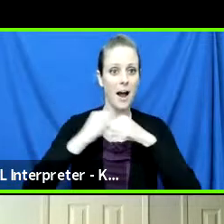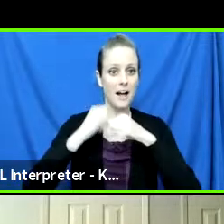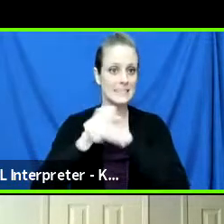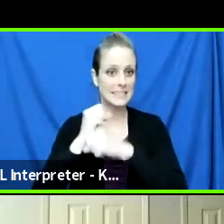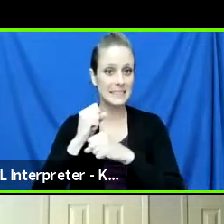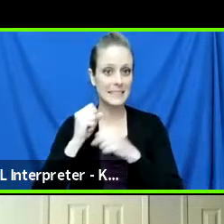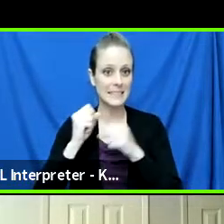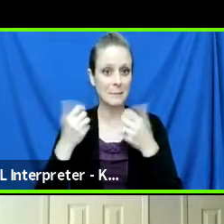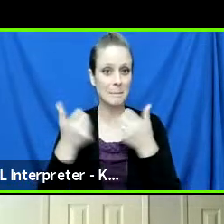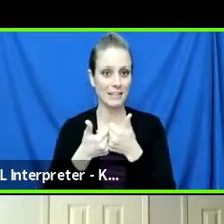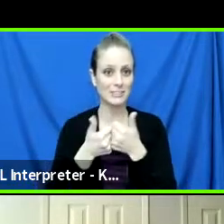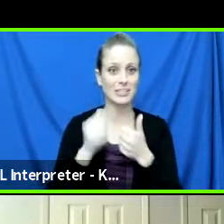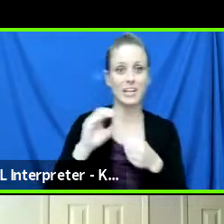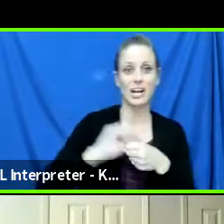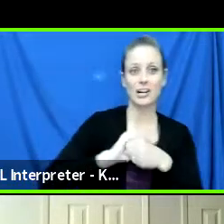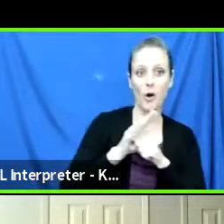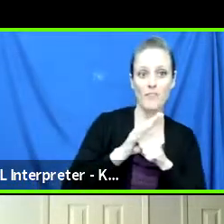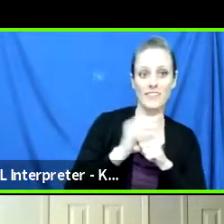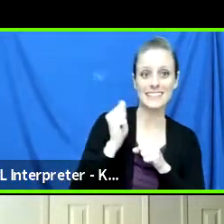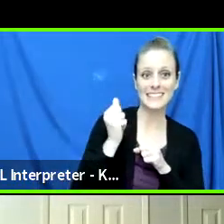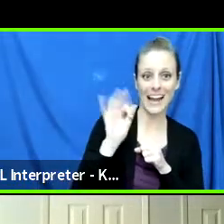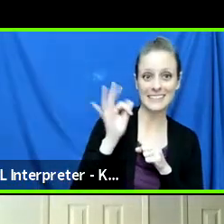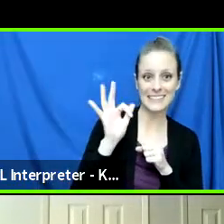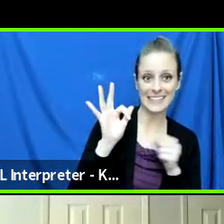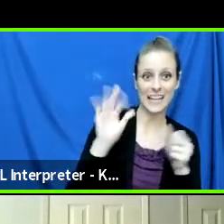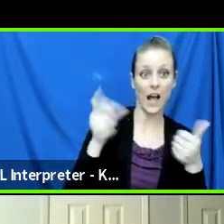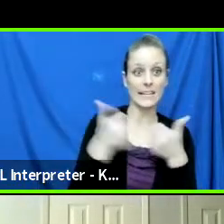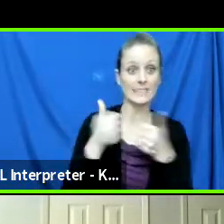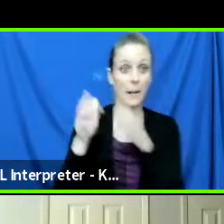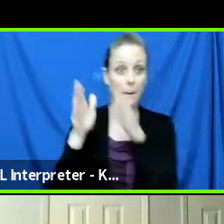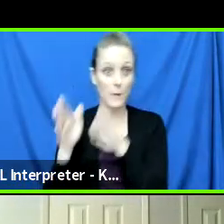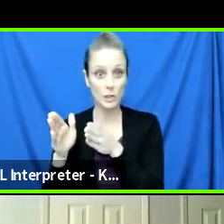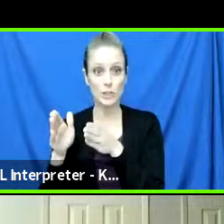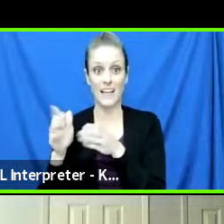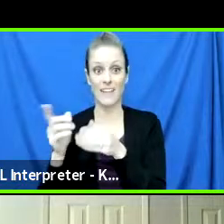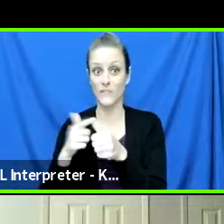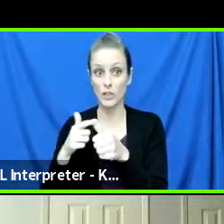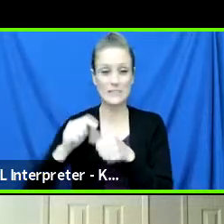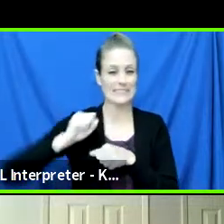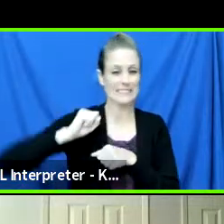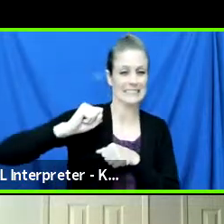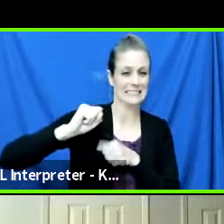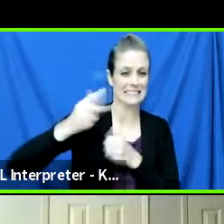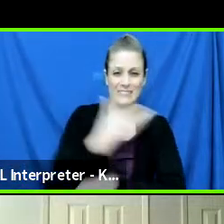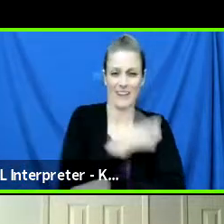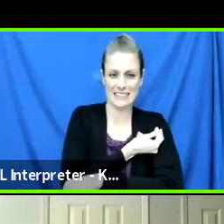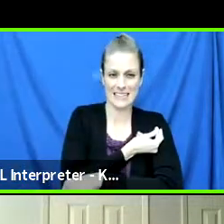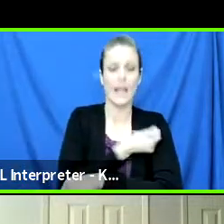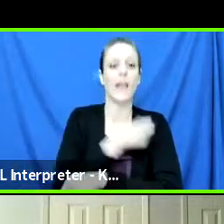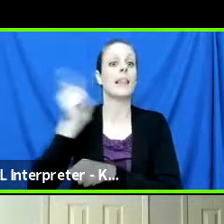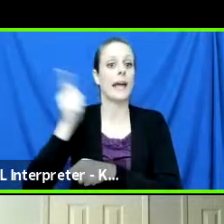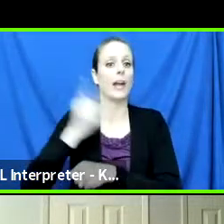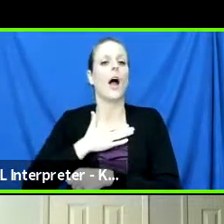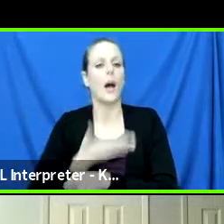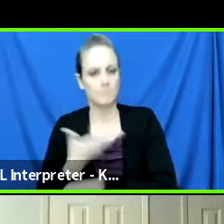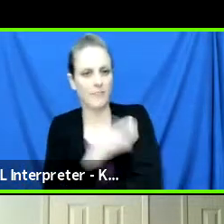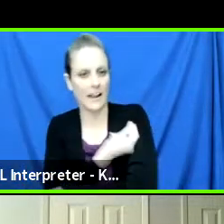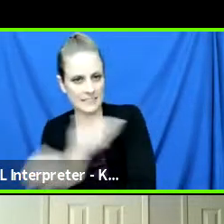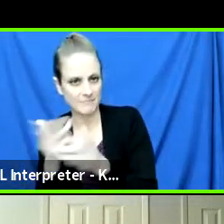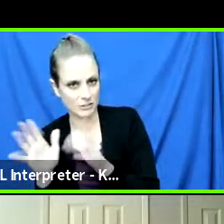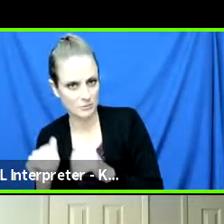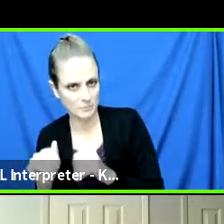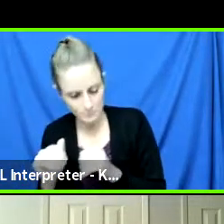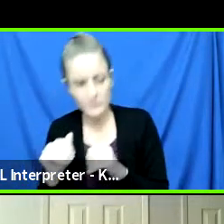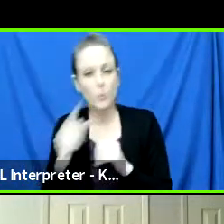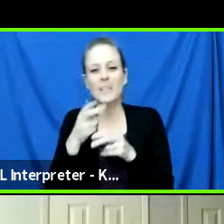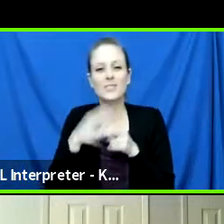COVID-19 and someone who is initially unvaccinated and then decides to get vaccinated. It's going to be a short animated skit that will